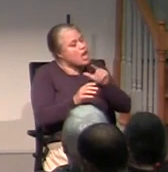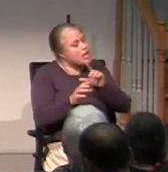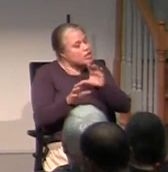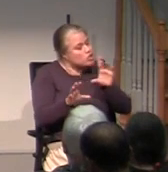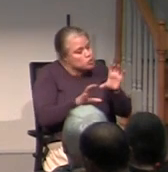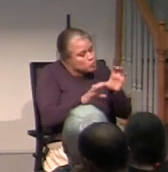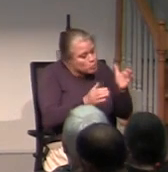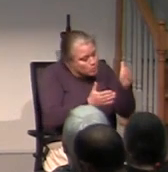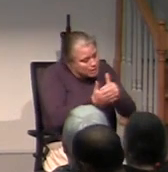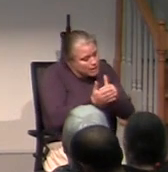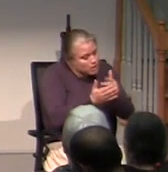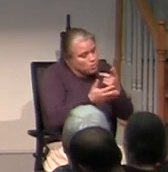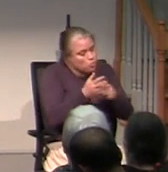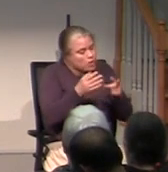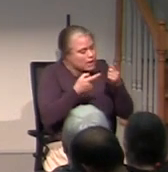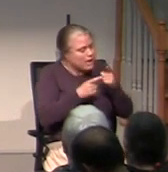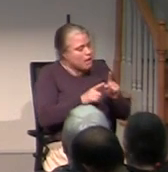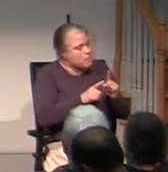our forebears,